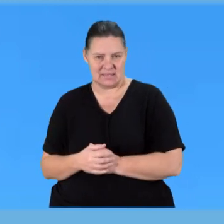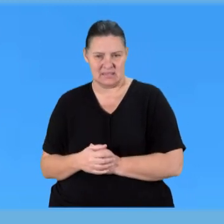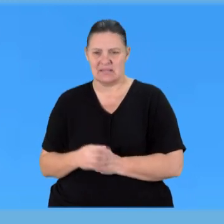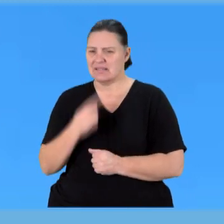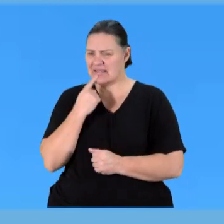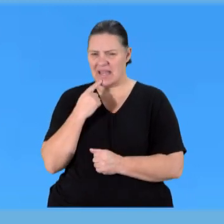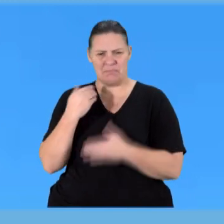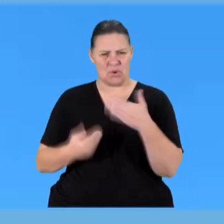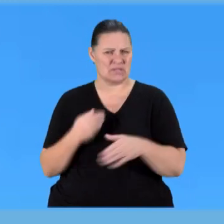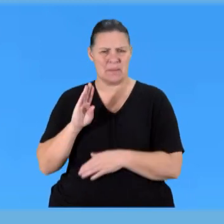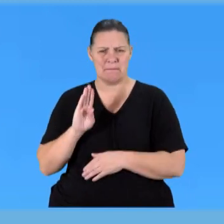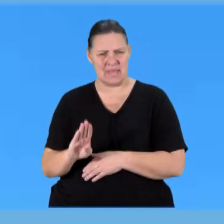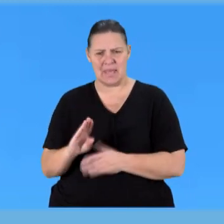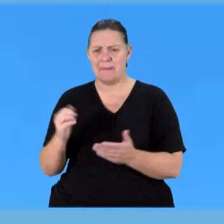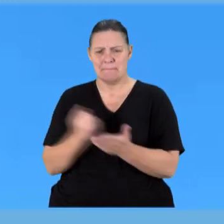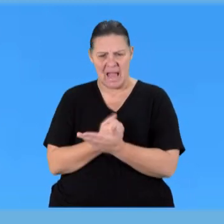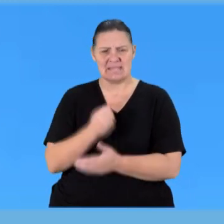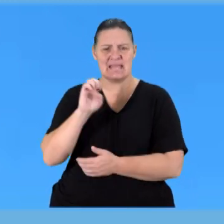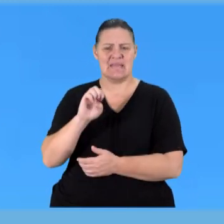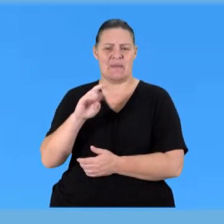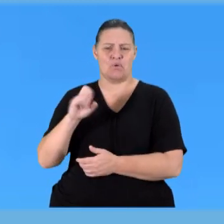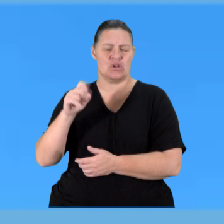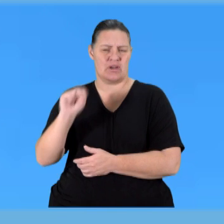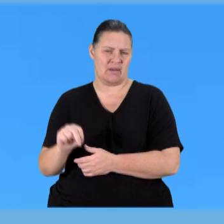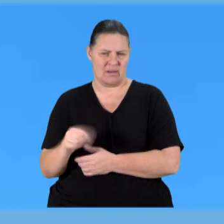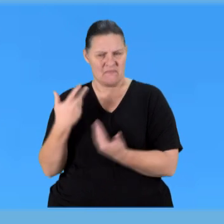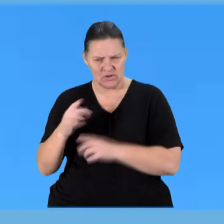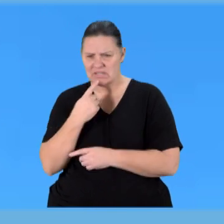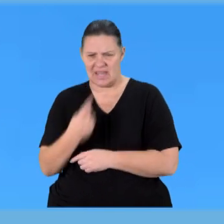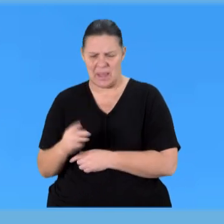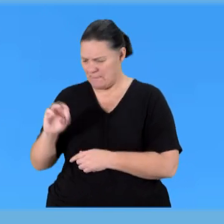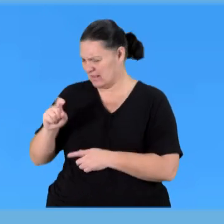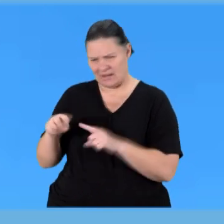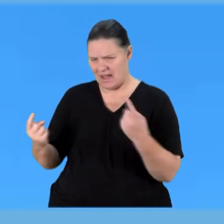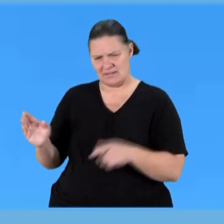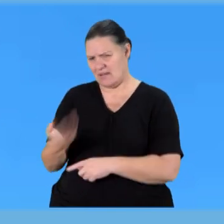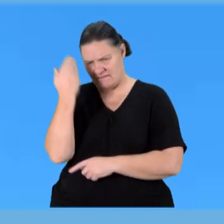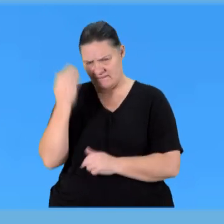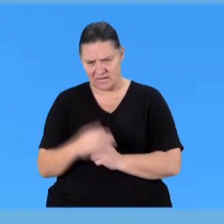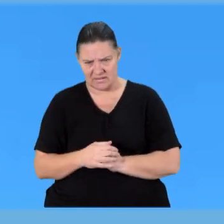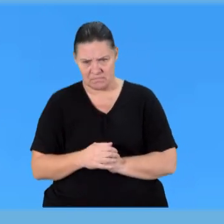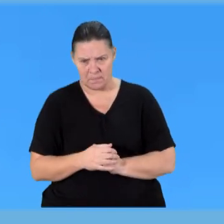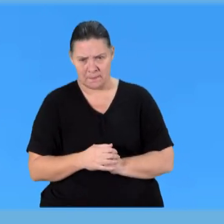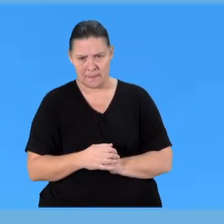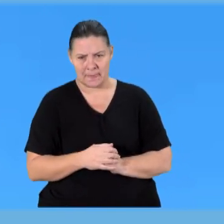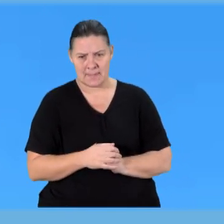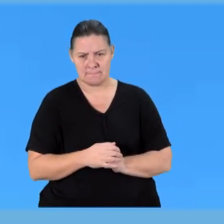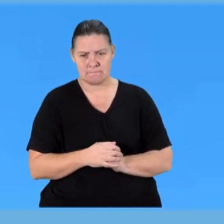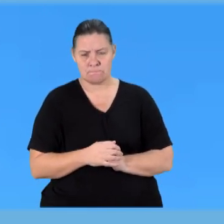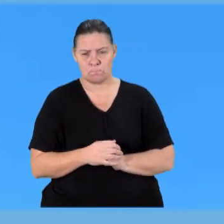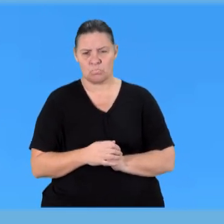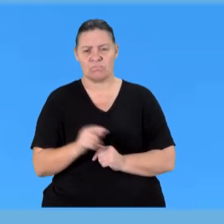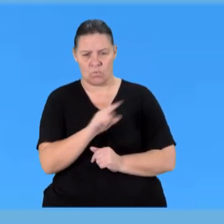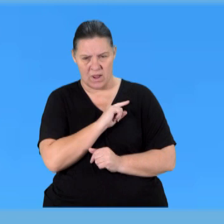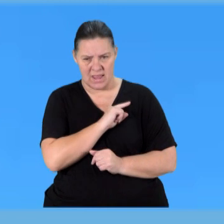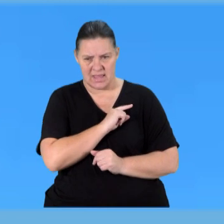We have said that process B must be evaporation. That's when our liquid is changing into a gas. So because